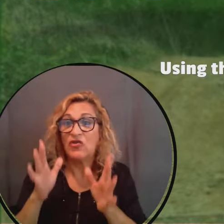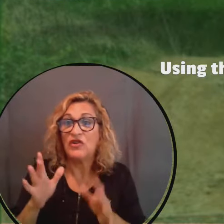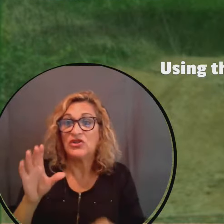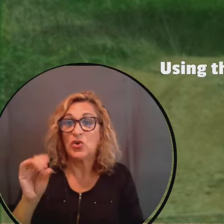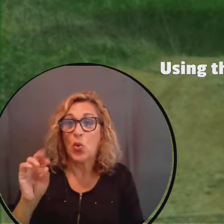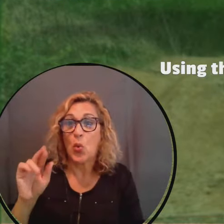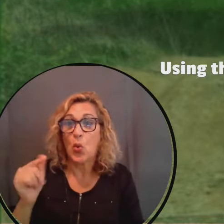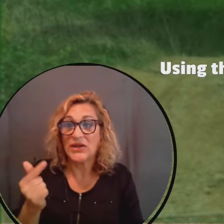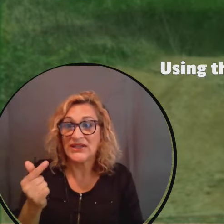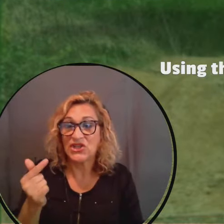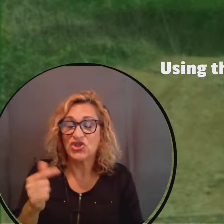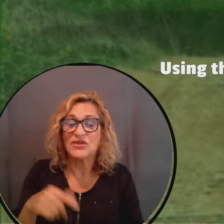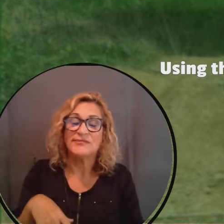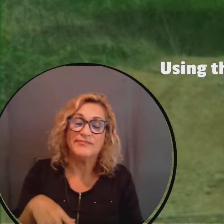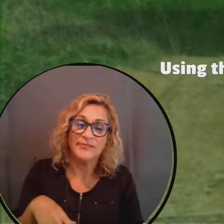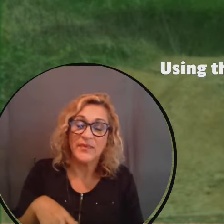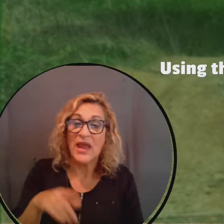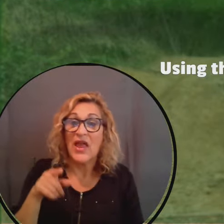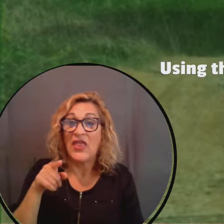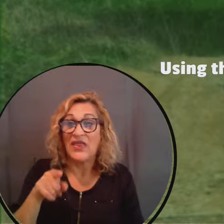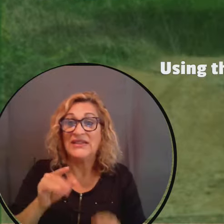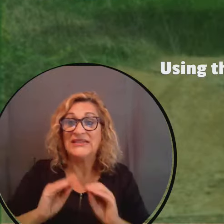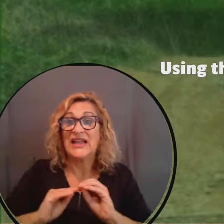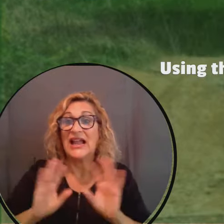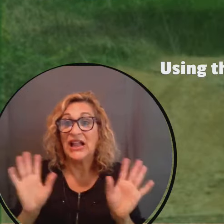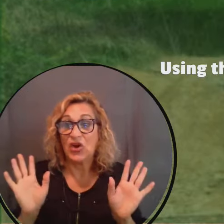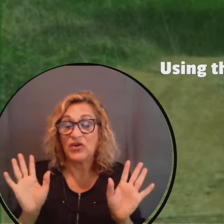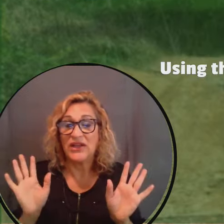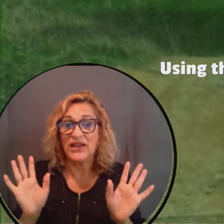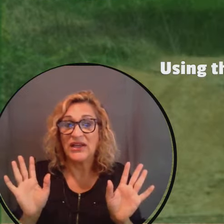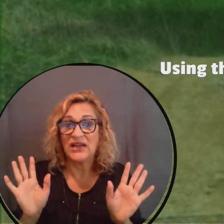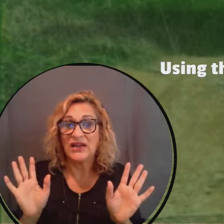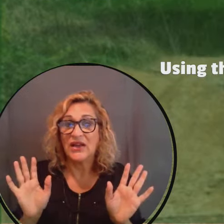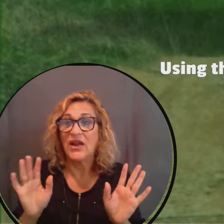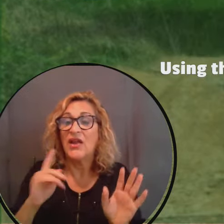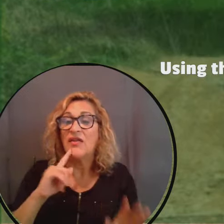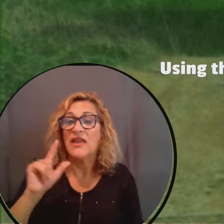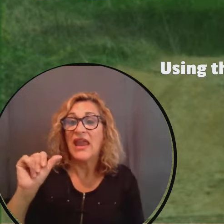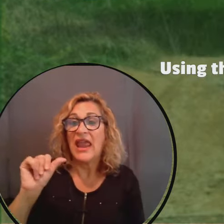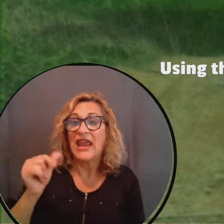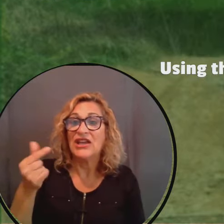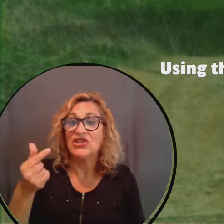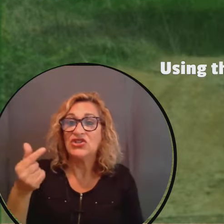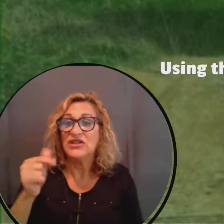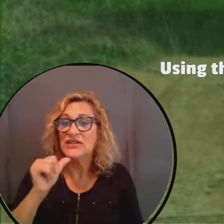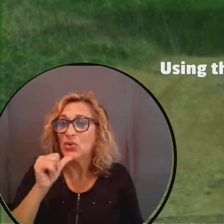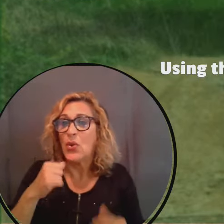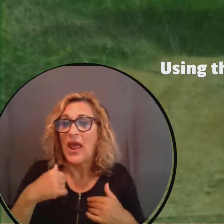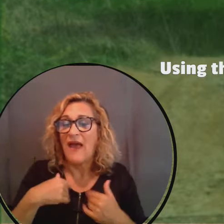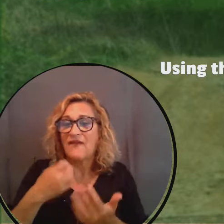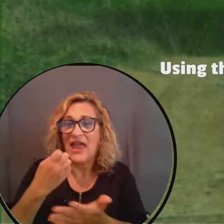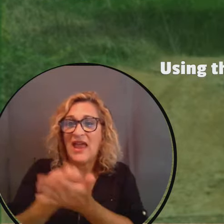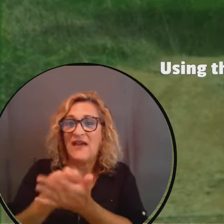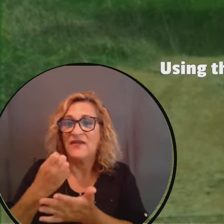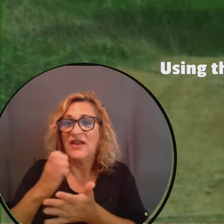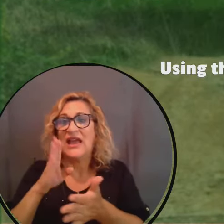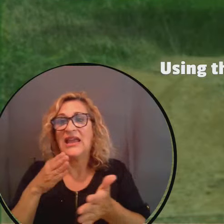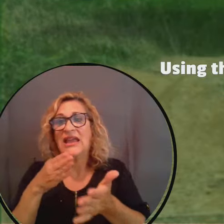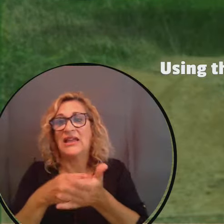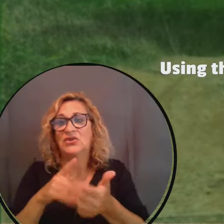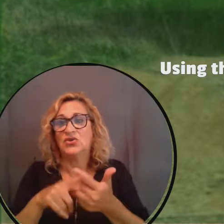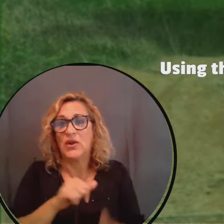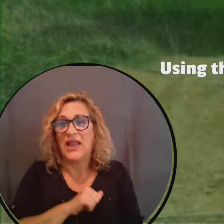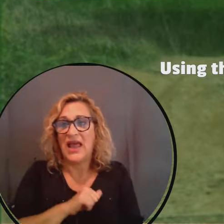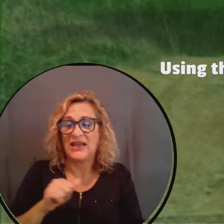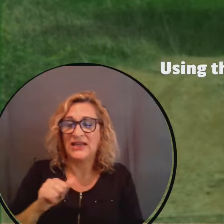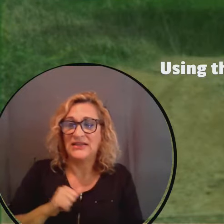in this case, clearly the Attorney General does not have that kind of evidence against the Atlanta Solidarity Fund.